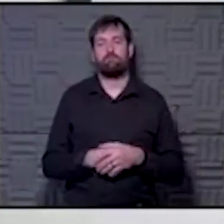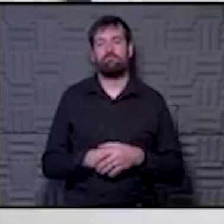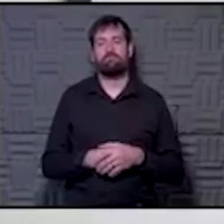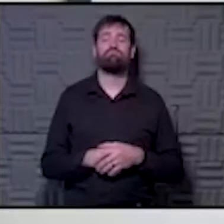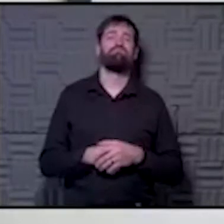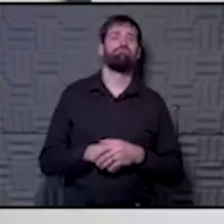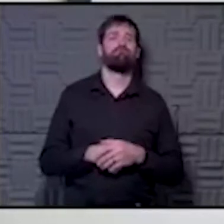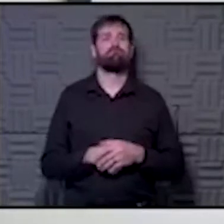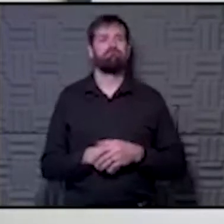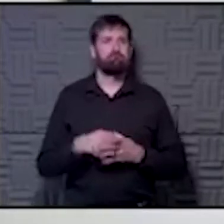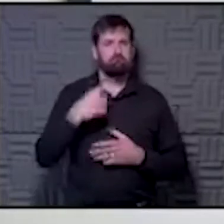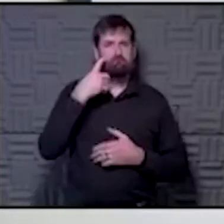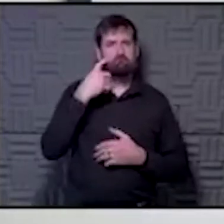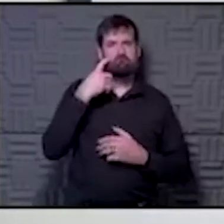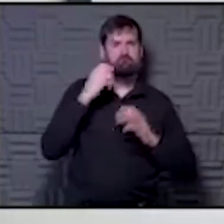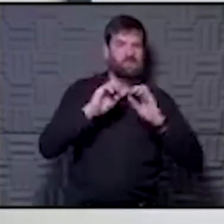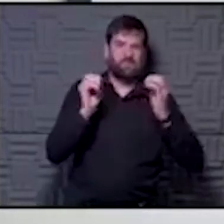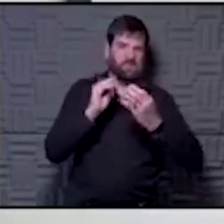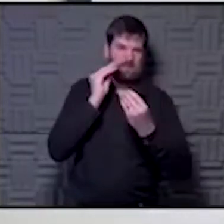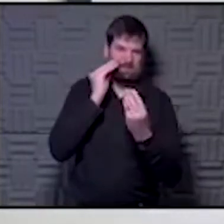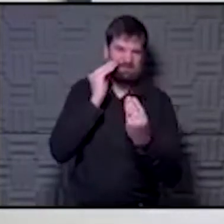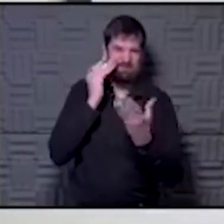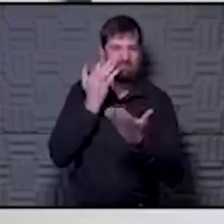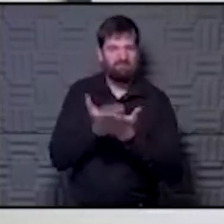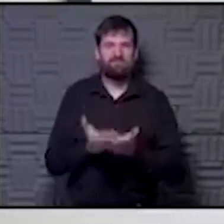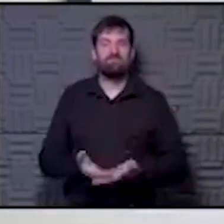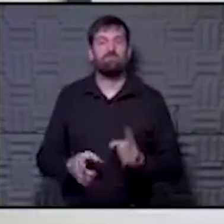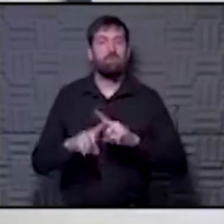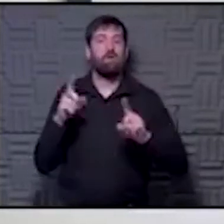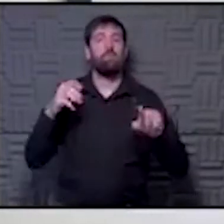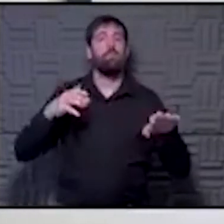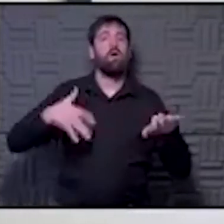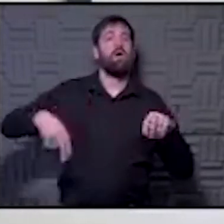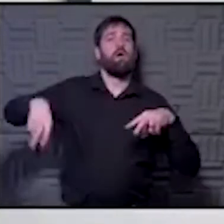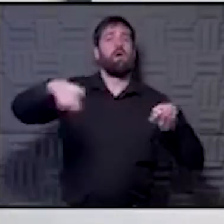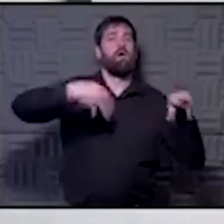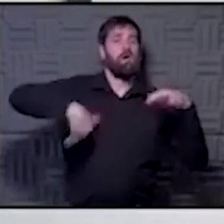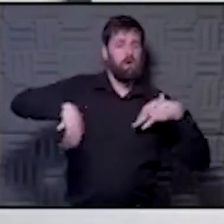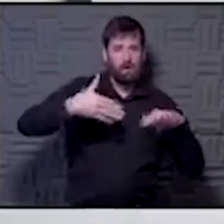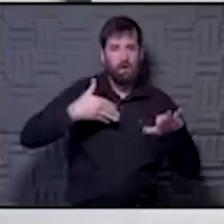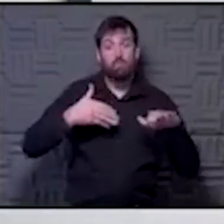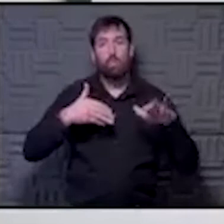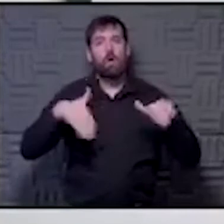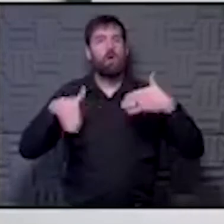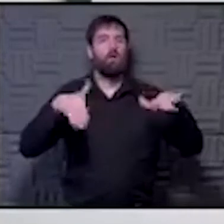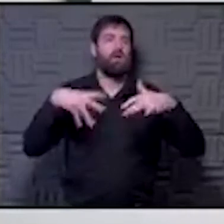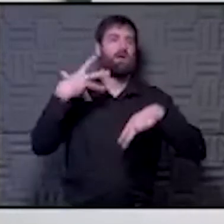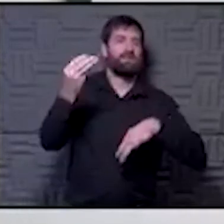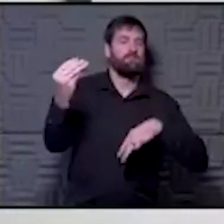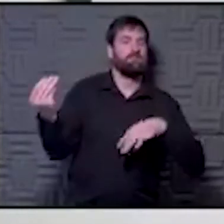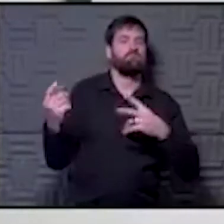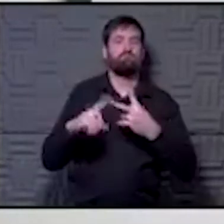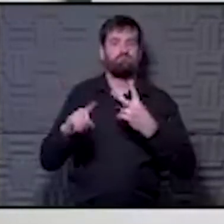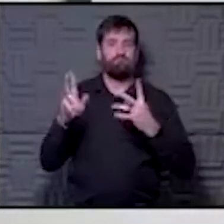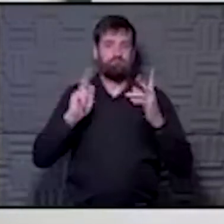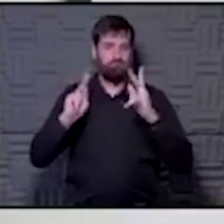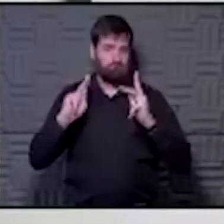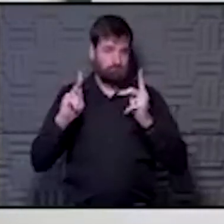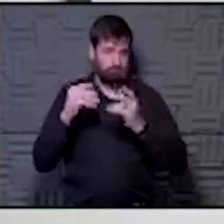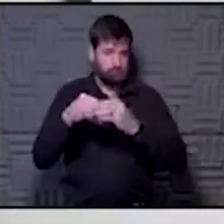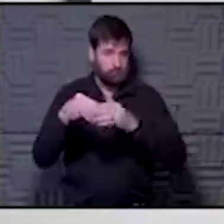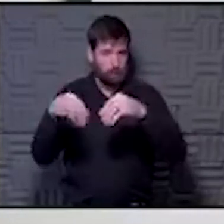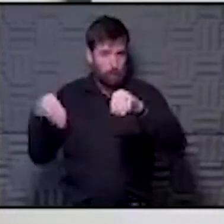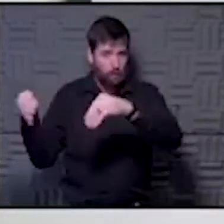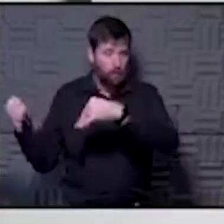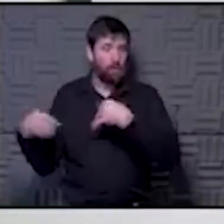anecdotally walking around and going to the store and that sort of thing, I think people seem to be sold on that